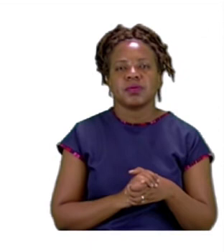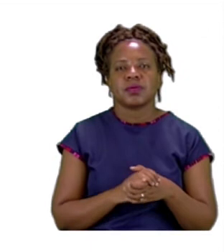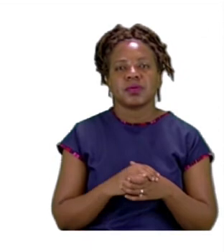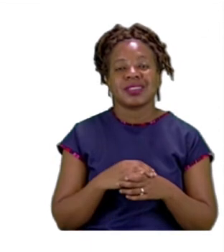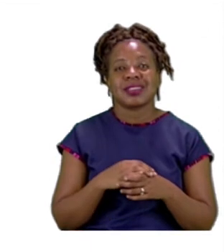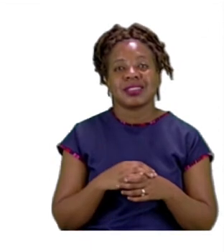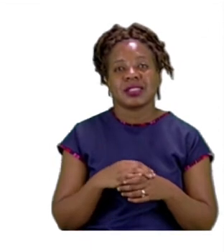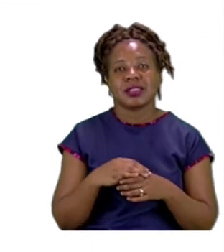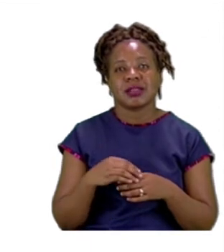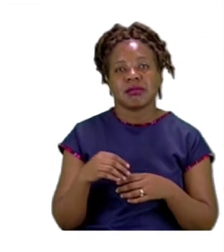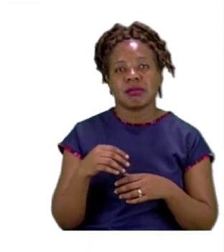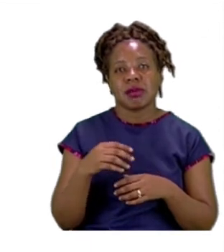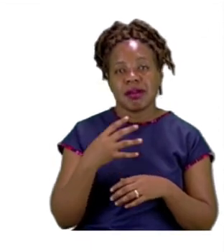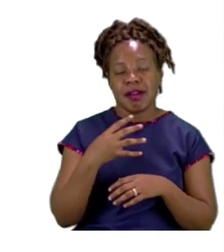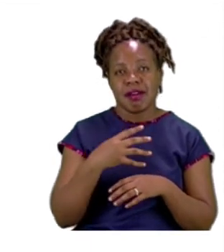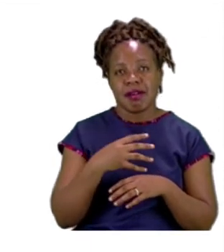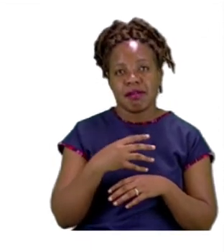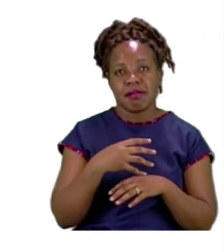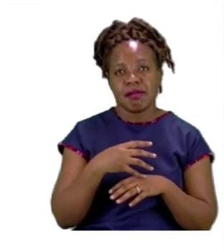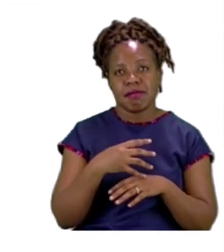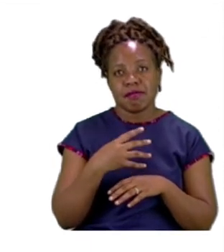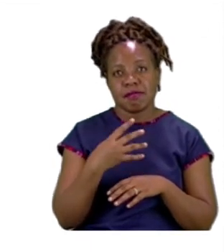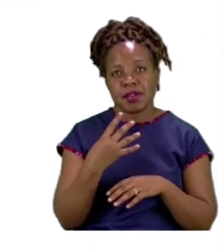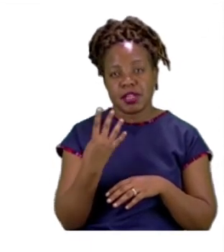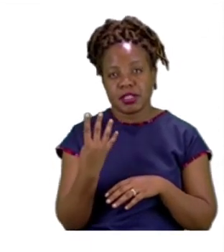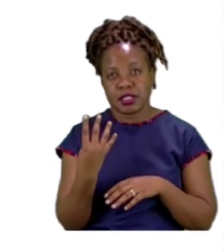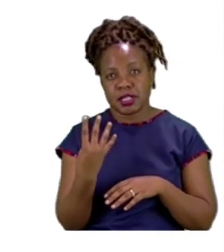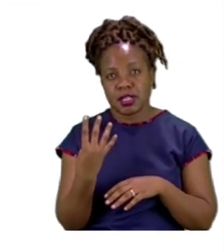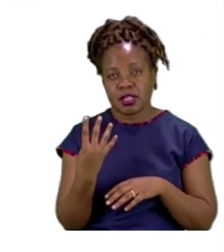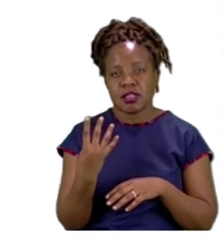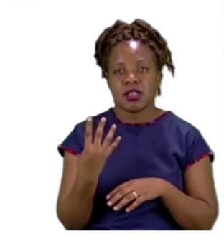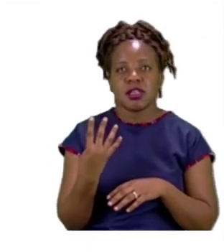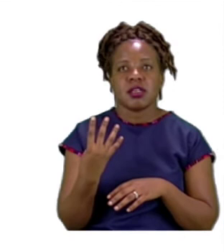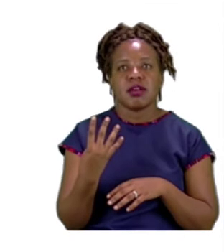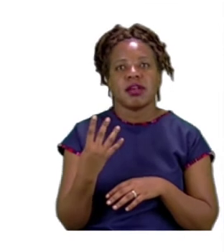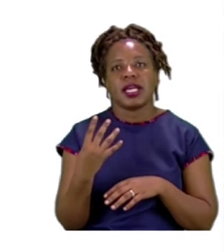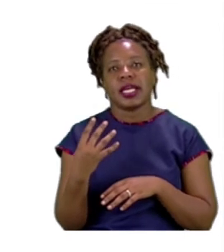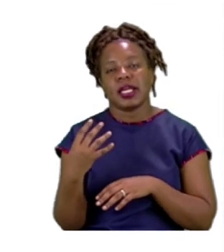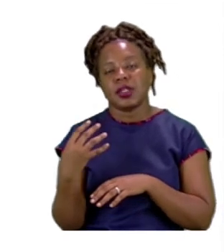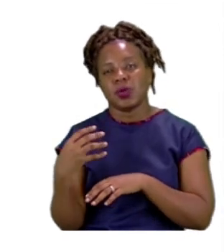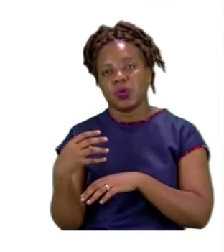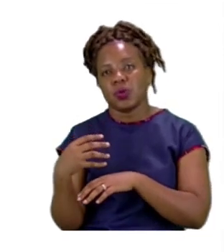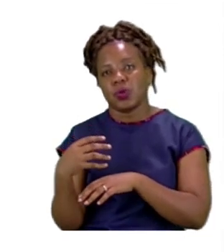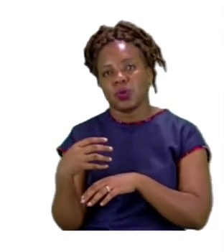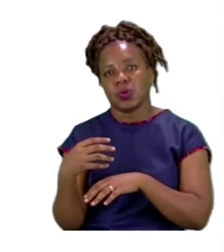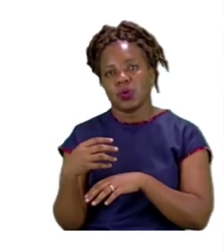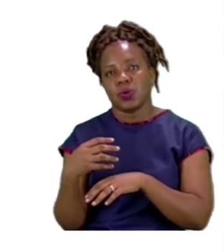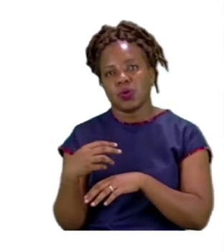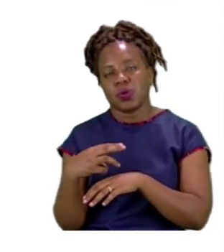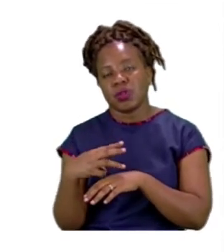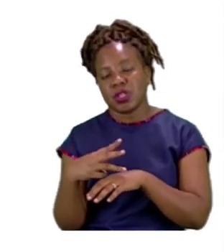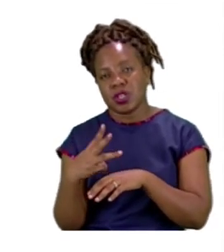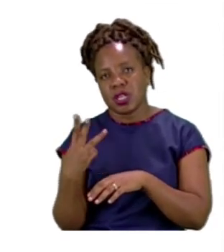Wednesday? This time you are comparing the 2 days, Wednesday